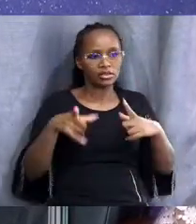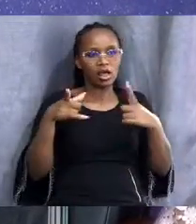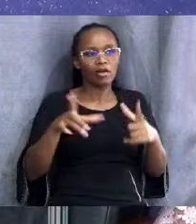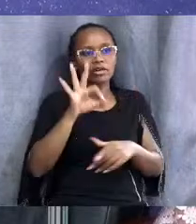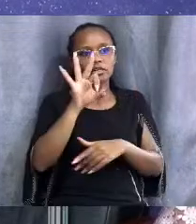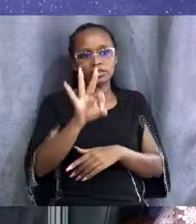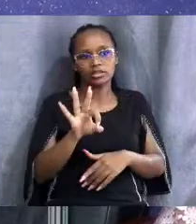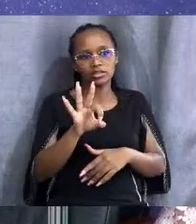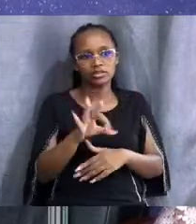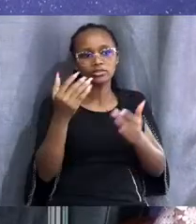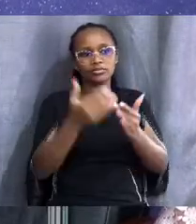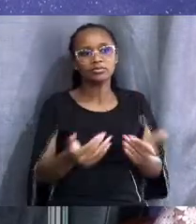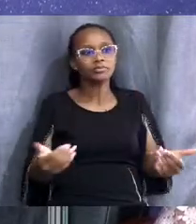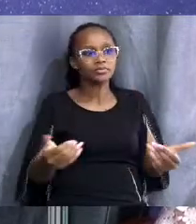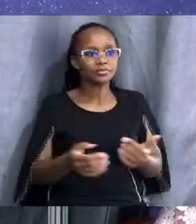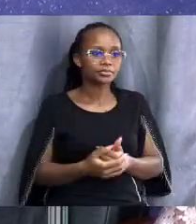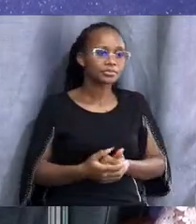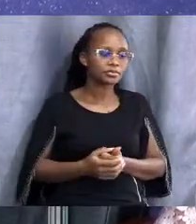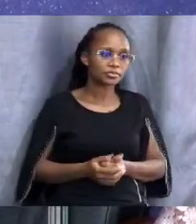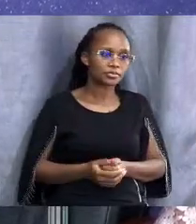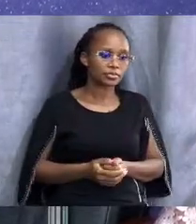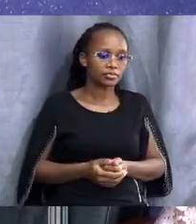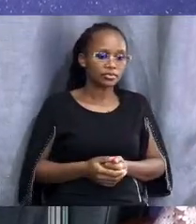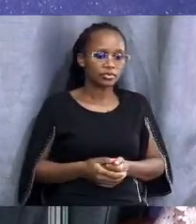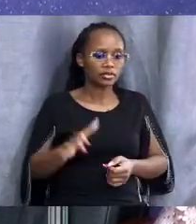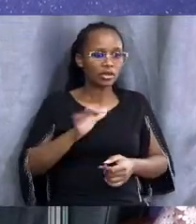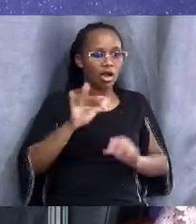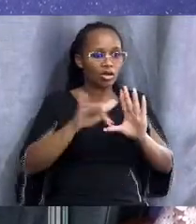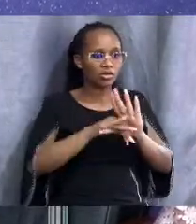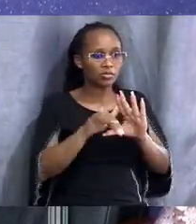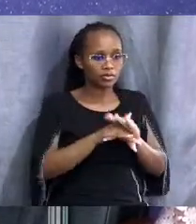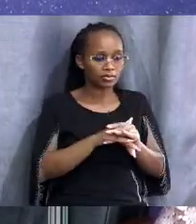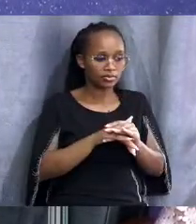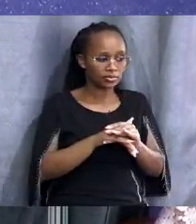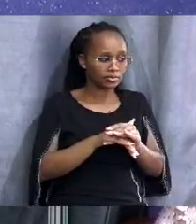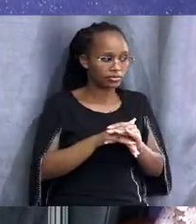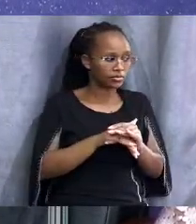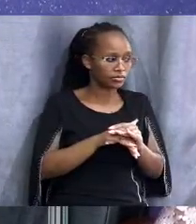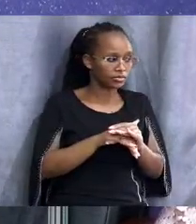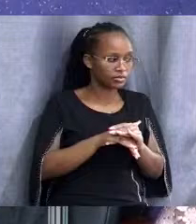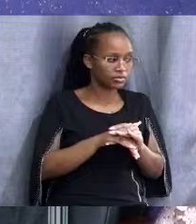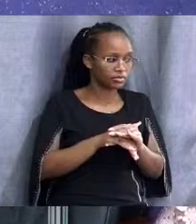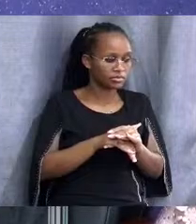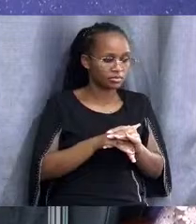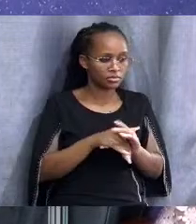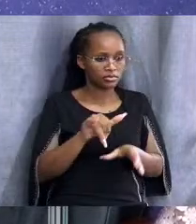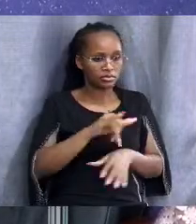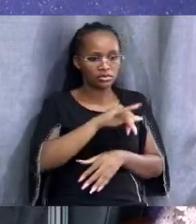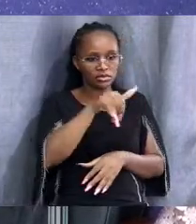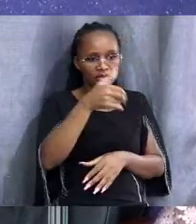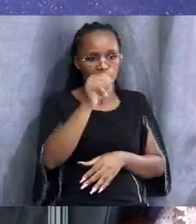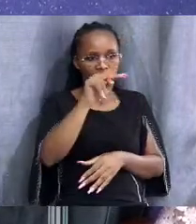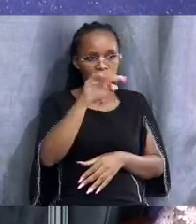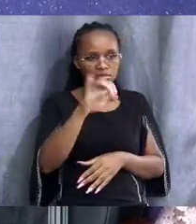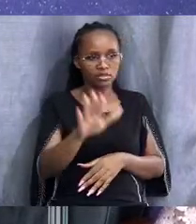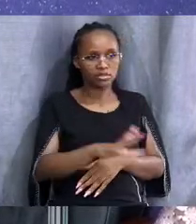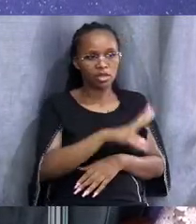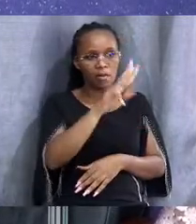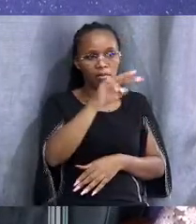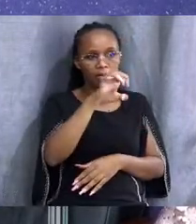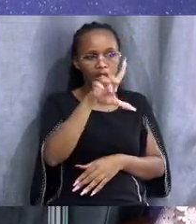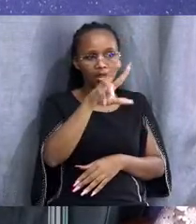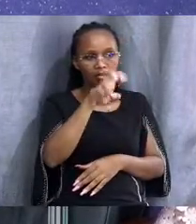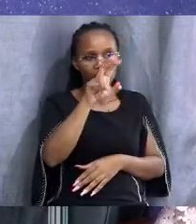three children, our members, Jed Kamunya, Melvin